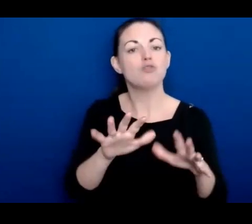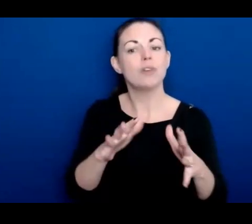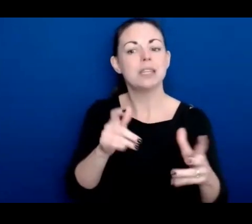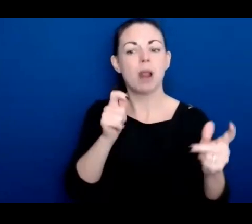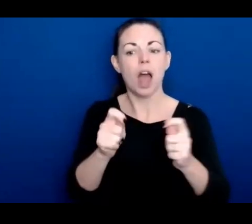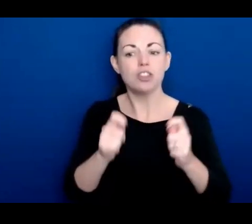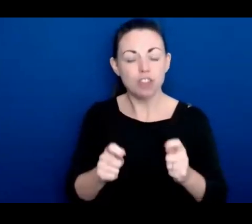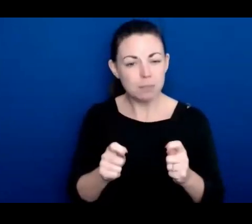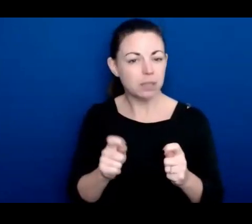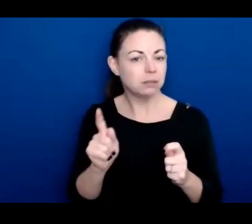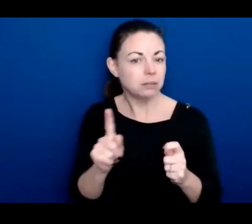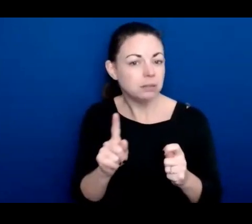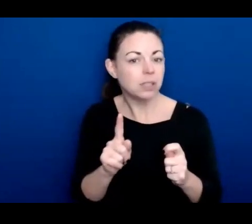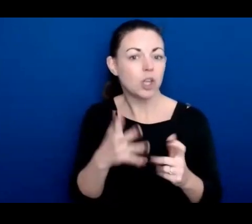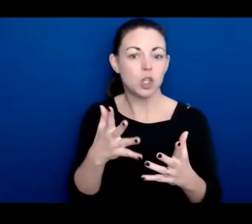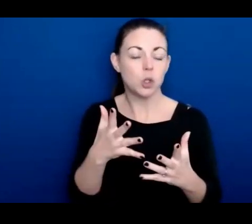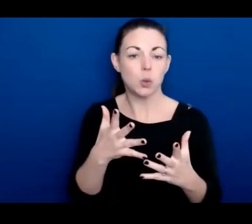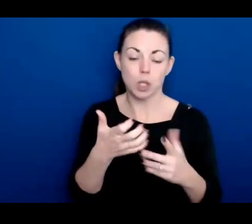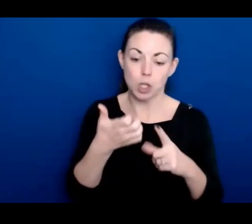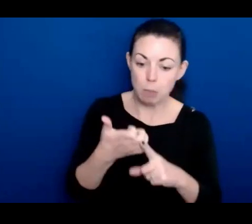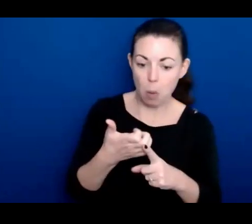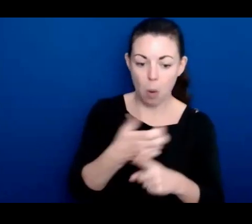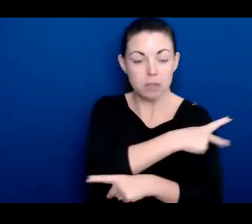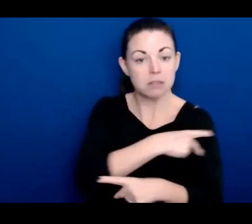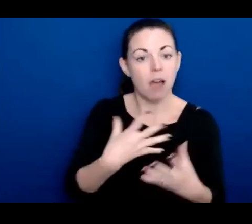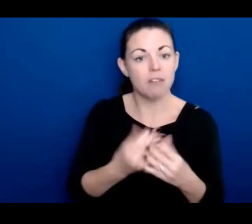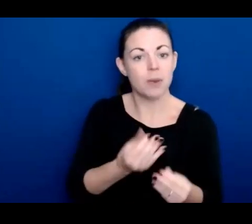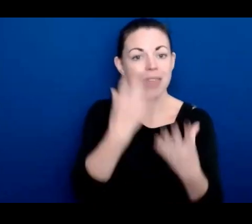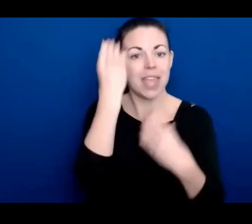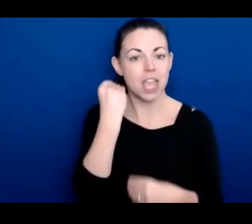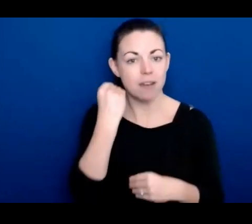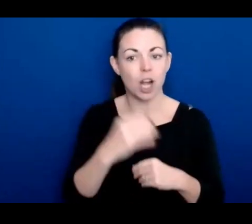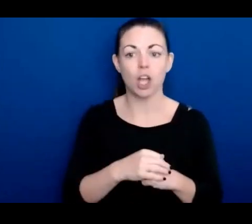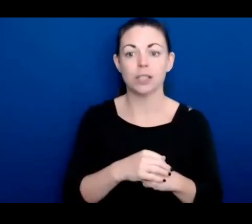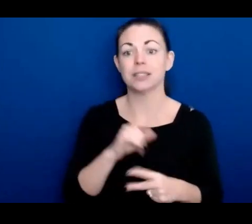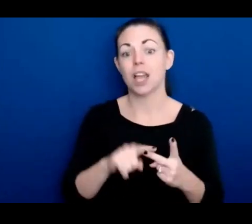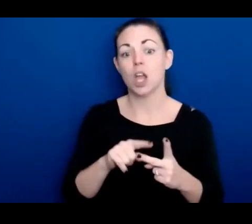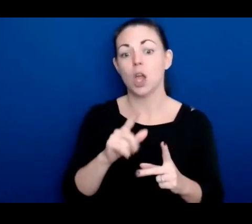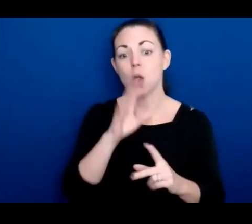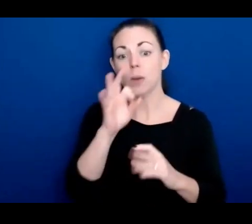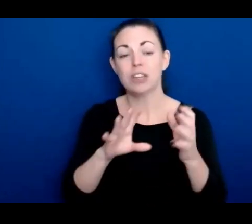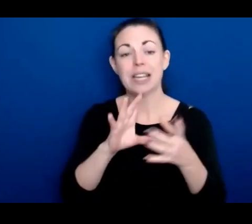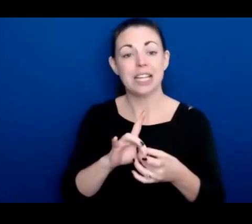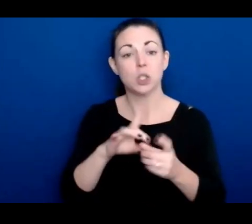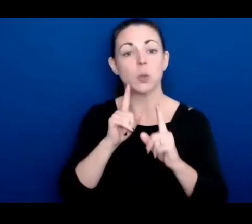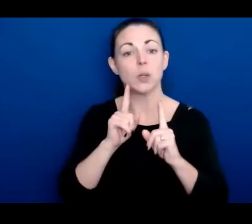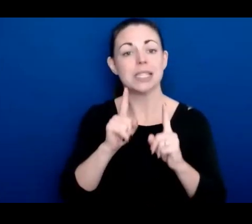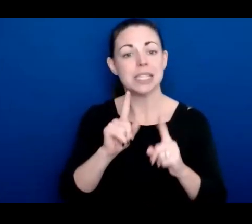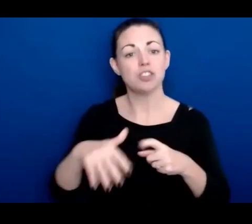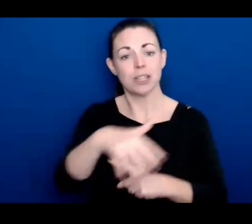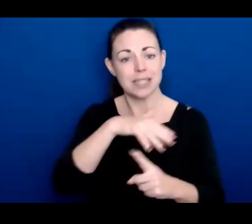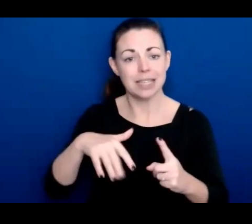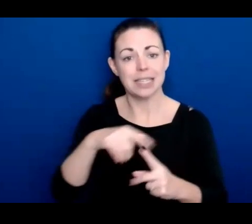made to accommodate employees with hearing loss. There's a question that's come in around teacher settings. There's one that's come in regarding call